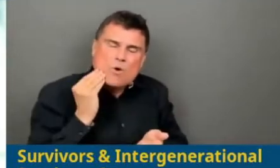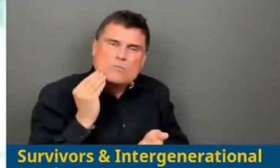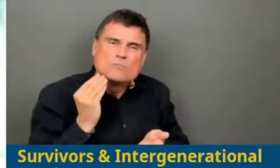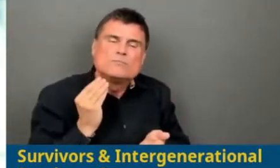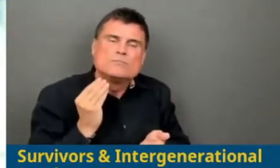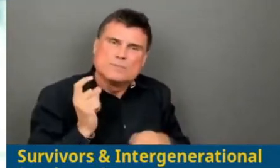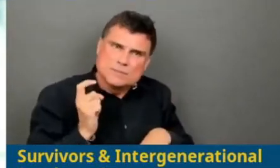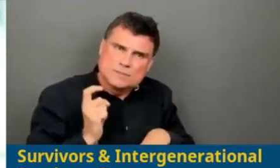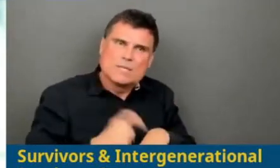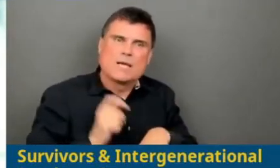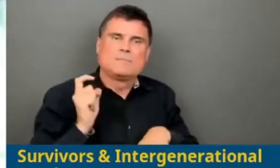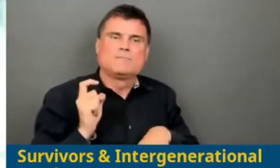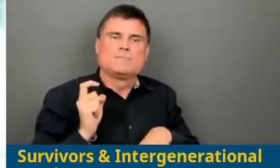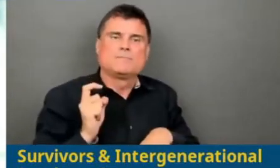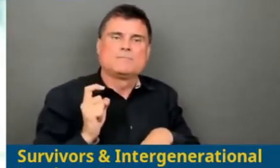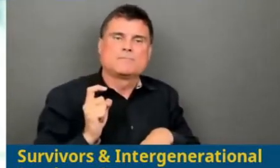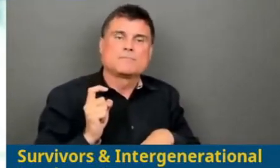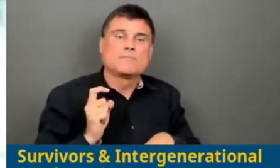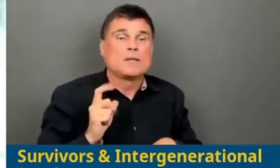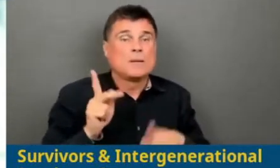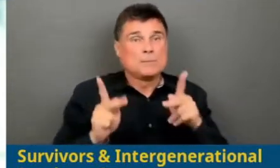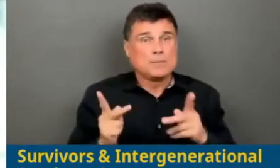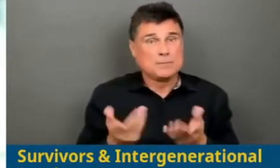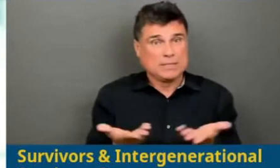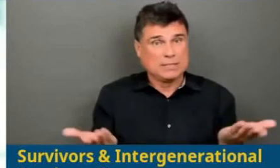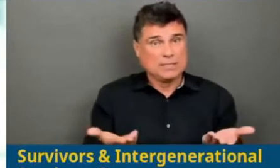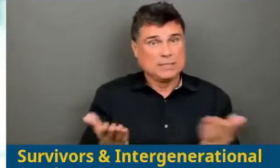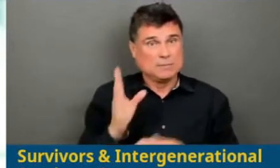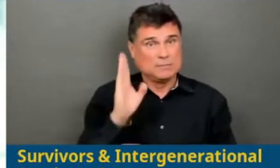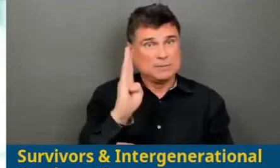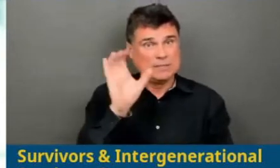To the citizens in BC that are listening,